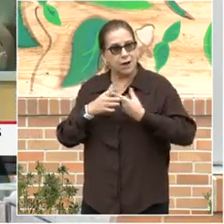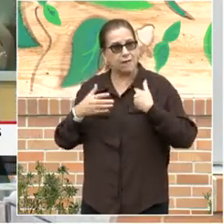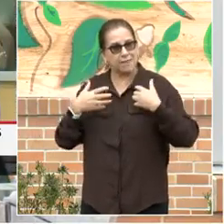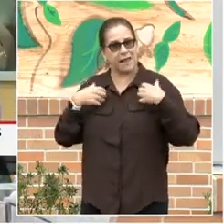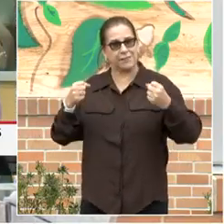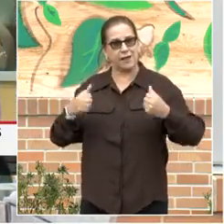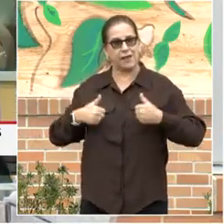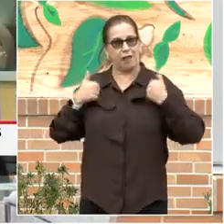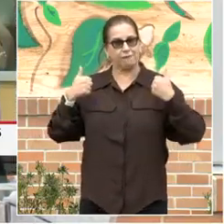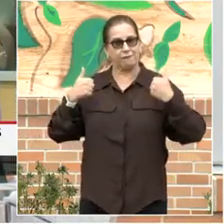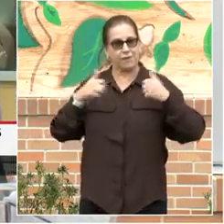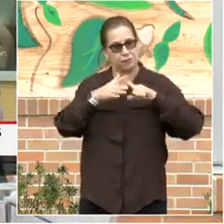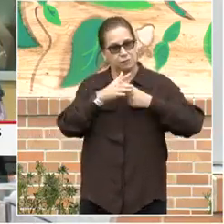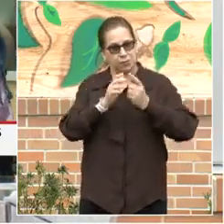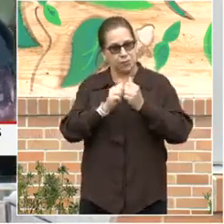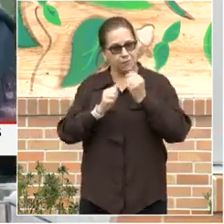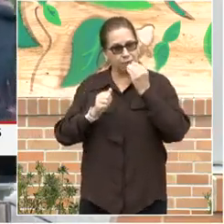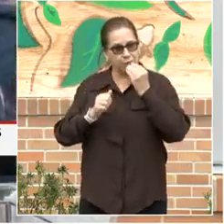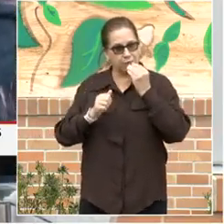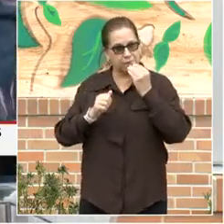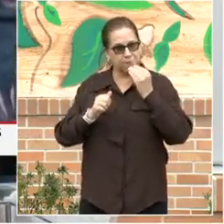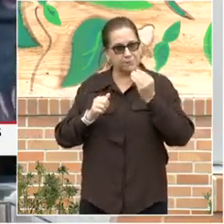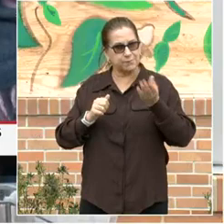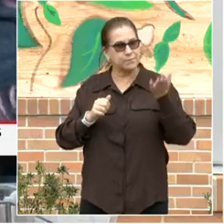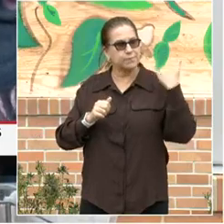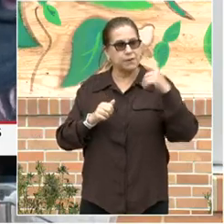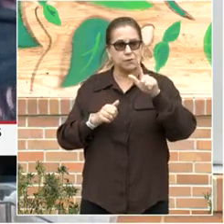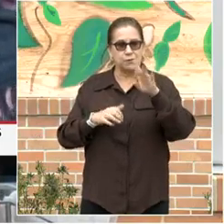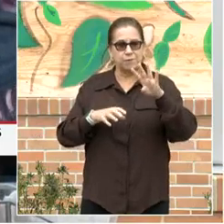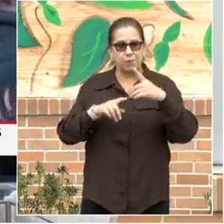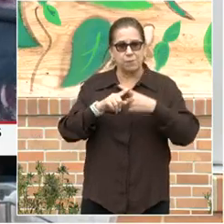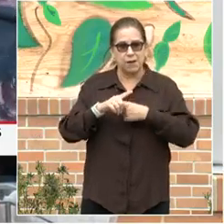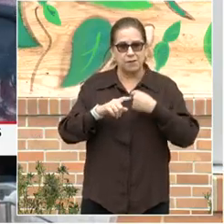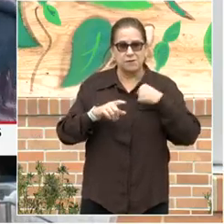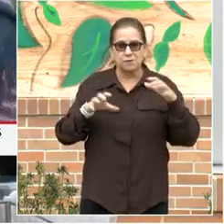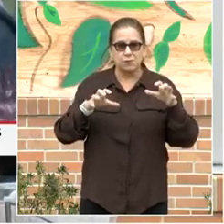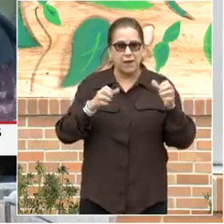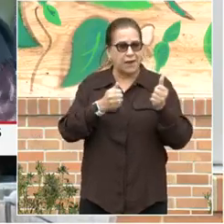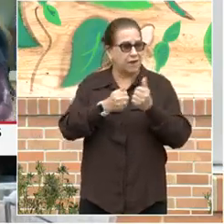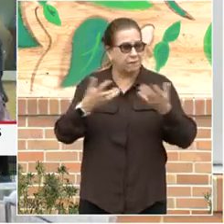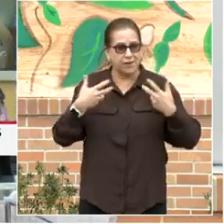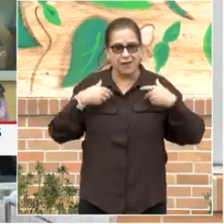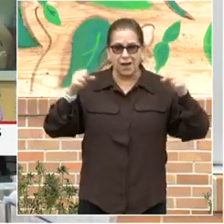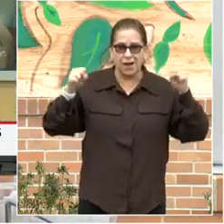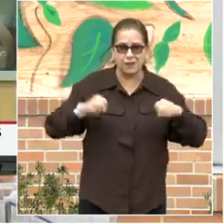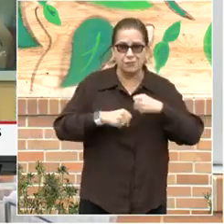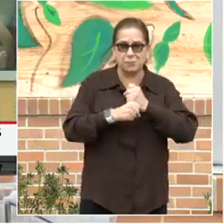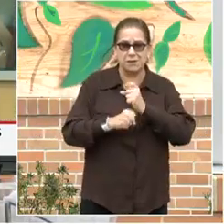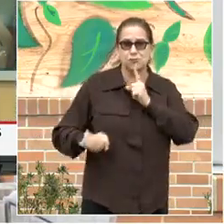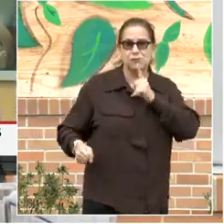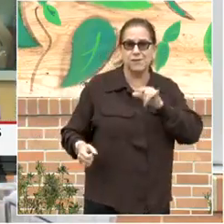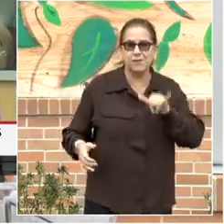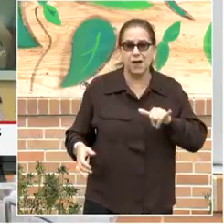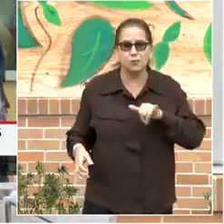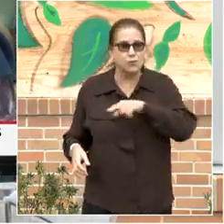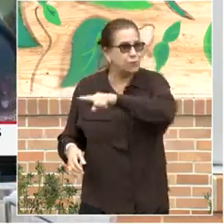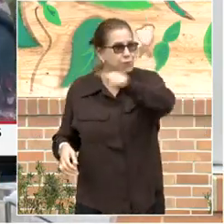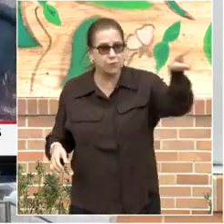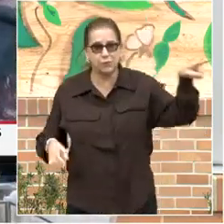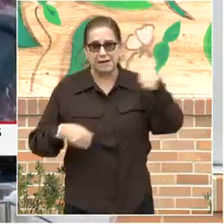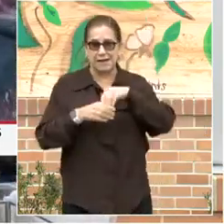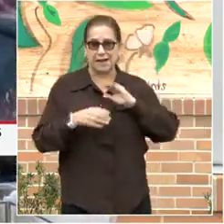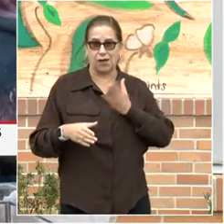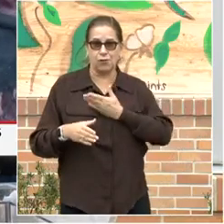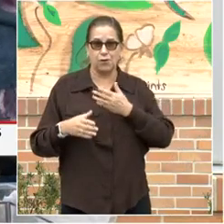What we've seen for sure in the last 24 months is we need to do everything possible to make sure our communities have